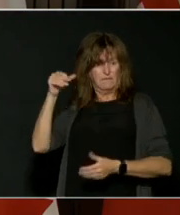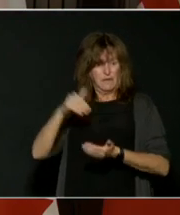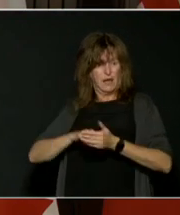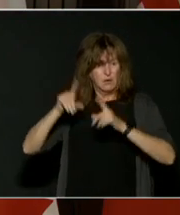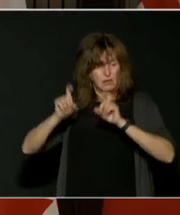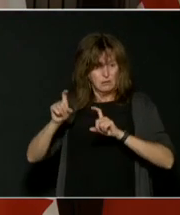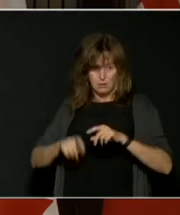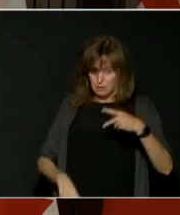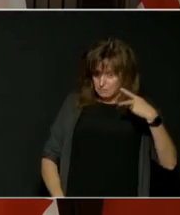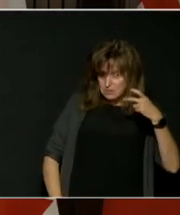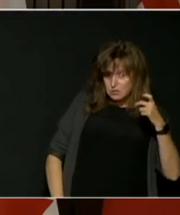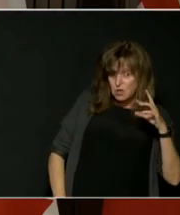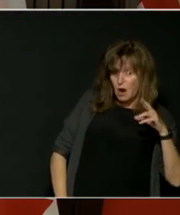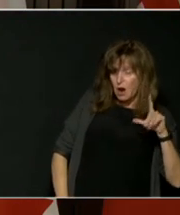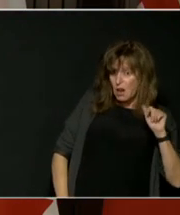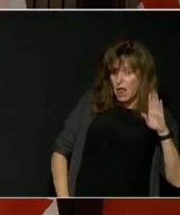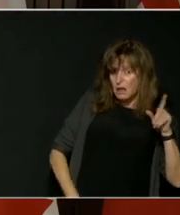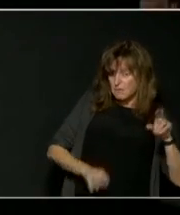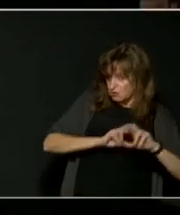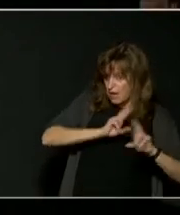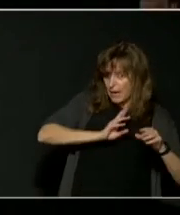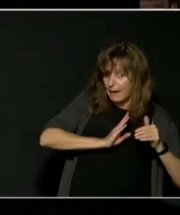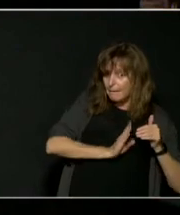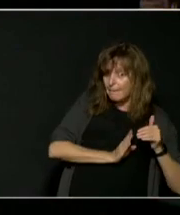Okay, I think Mr. Anderson is coming back.